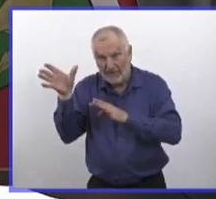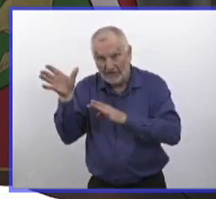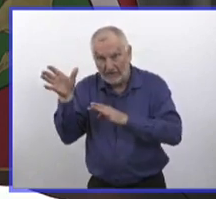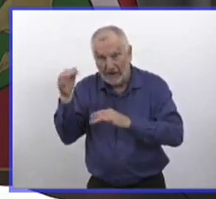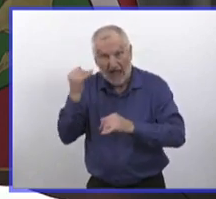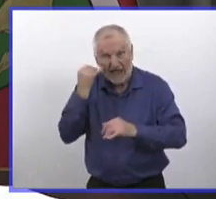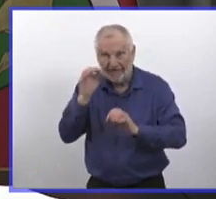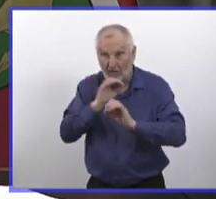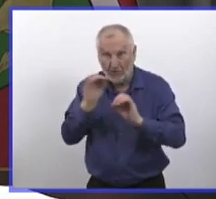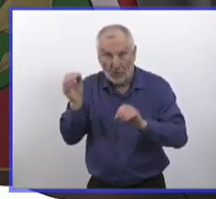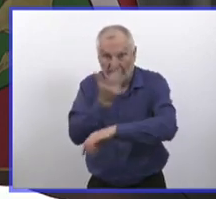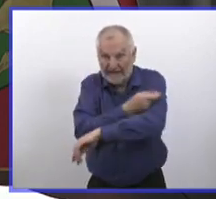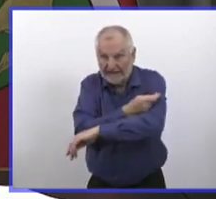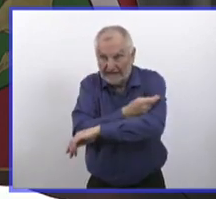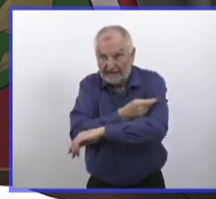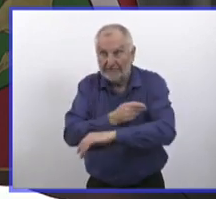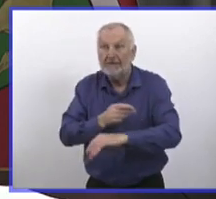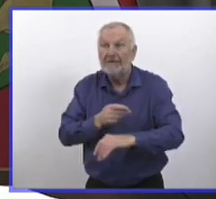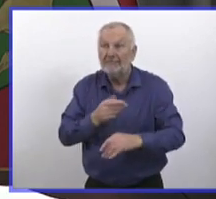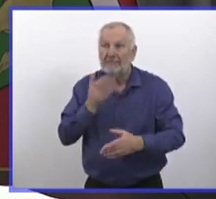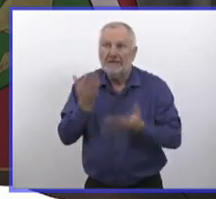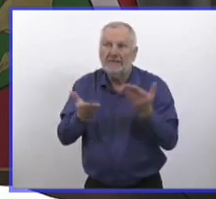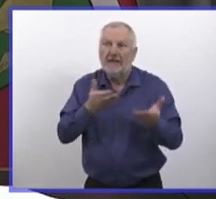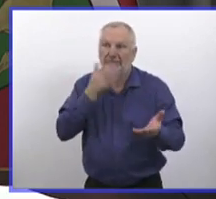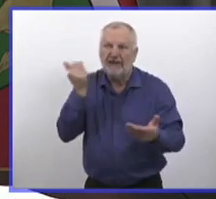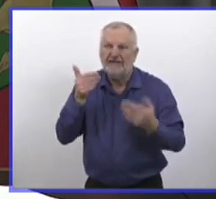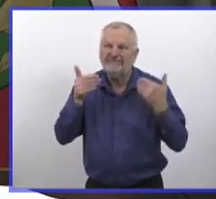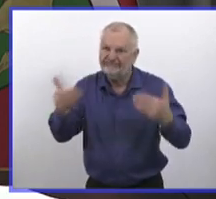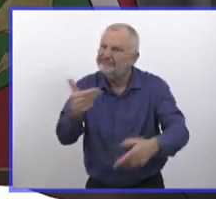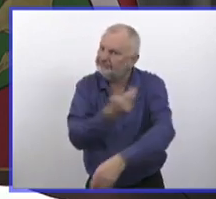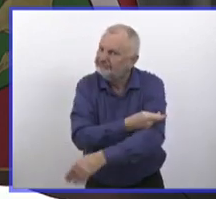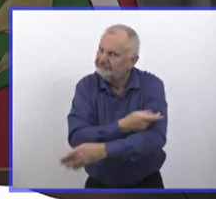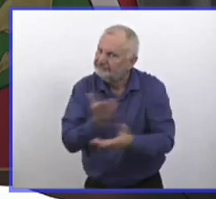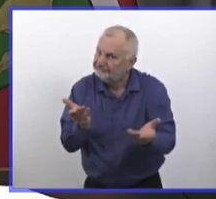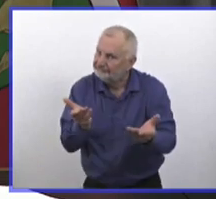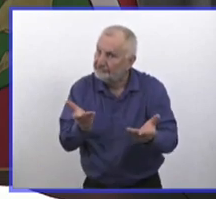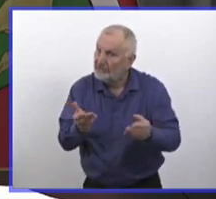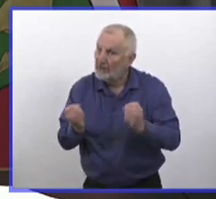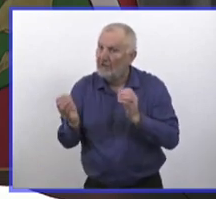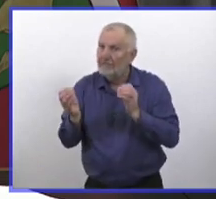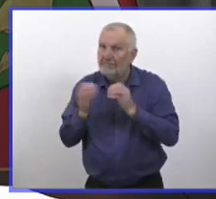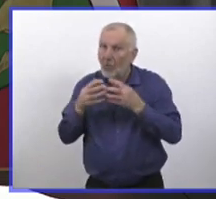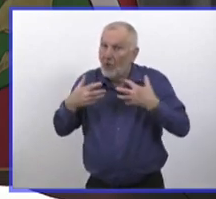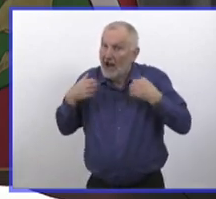in pregnancy, almost every vaccine that we offer in pregnancy,